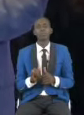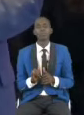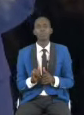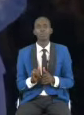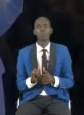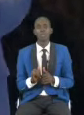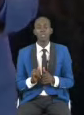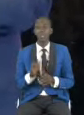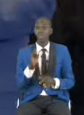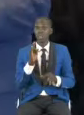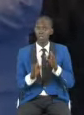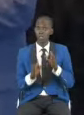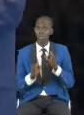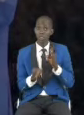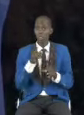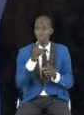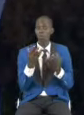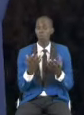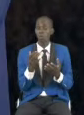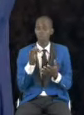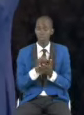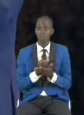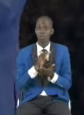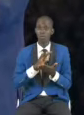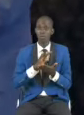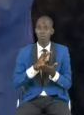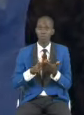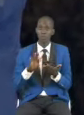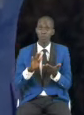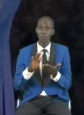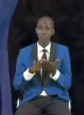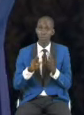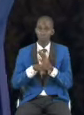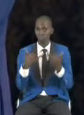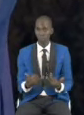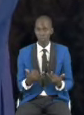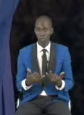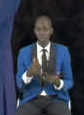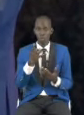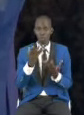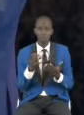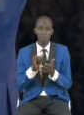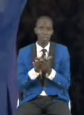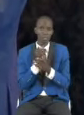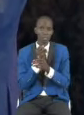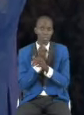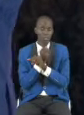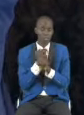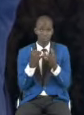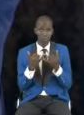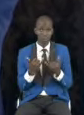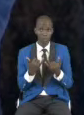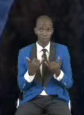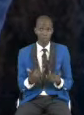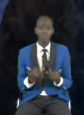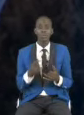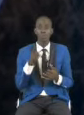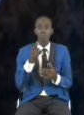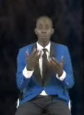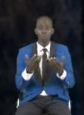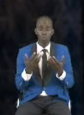If you want that forgiveness right now, that salvation right now, and you want judgment